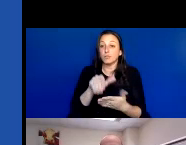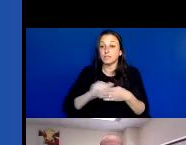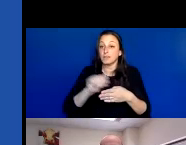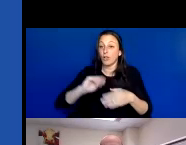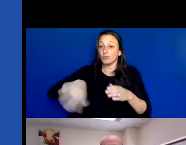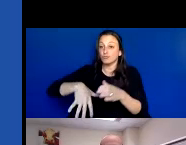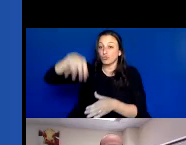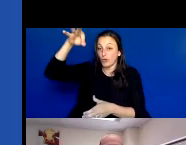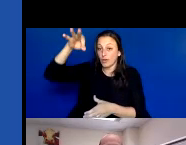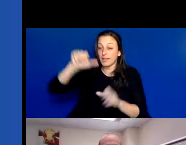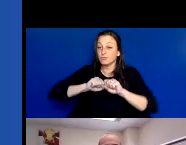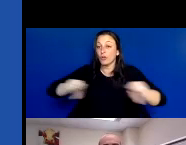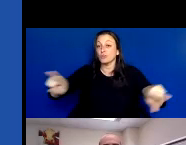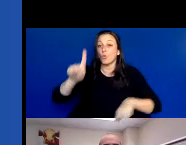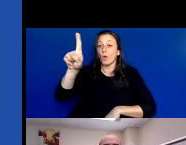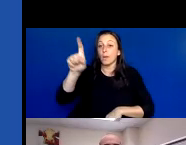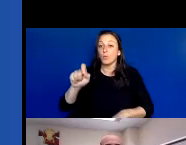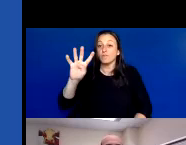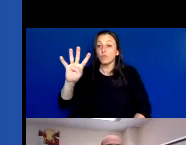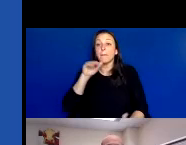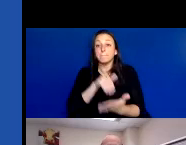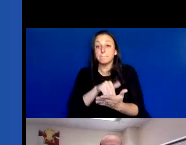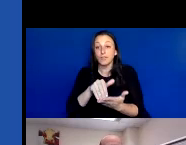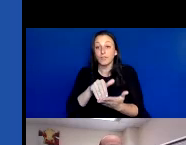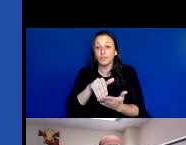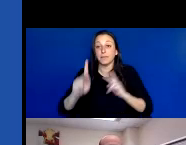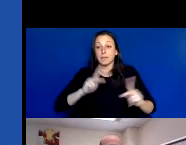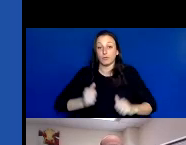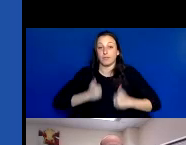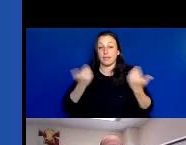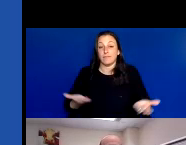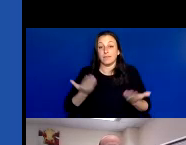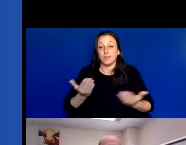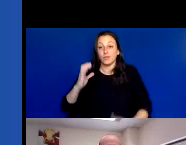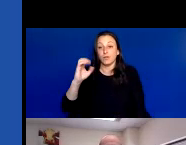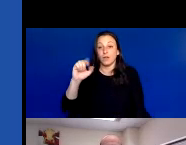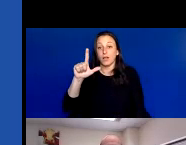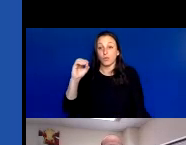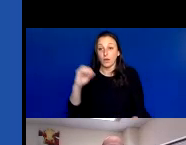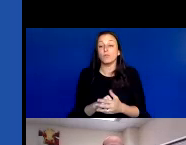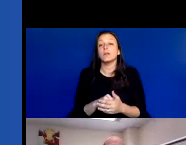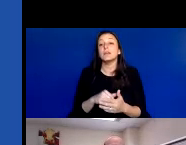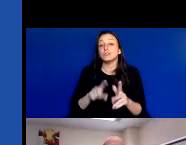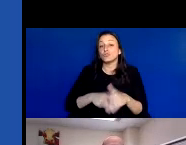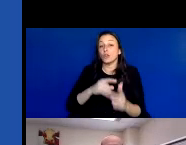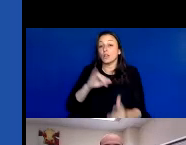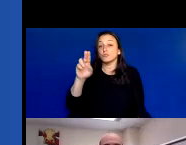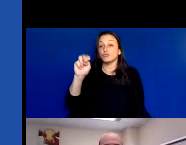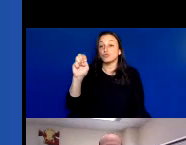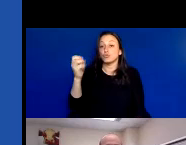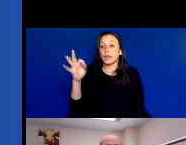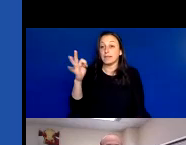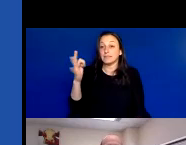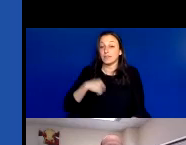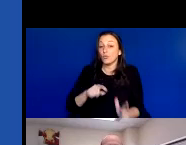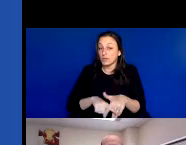to 1.4 million Coloradans. And then starting on June 19th, we began sending text